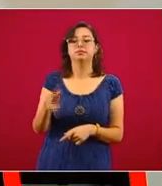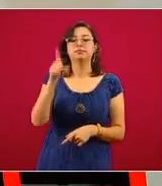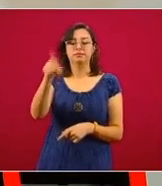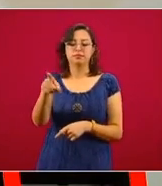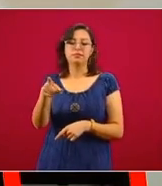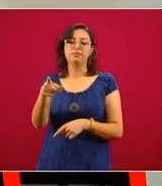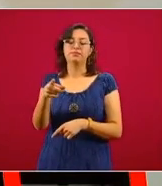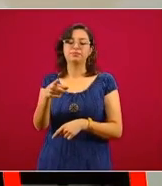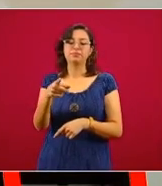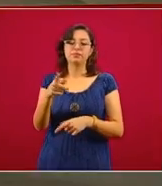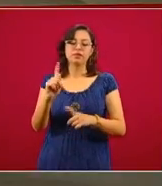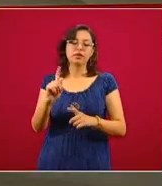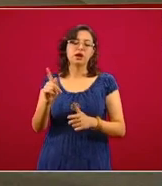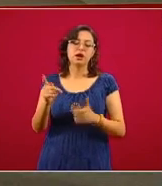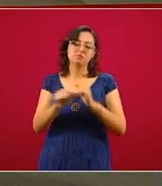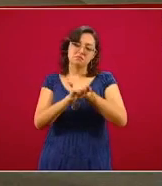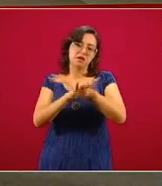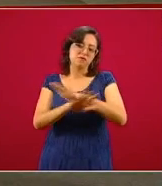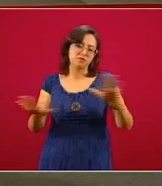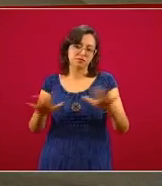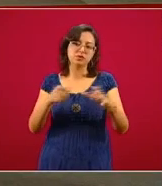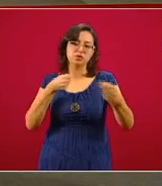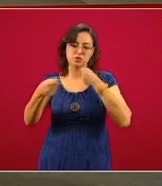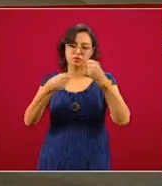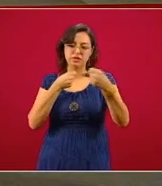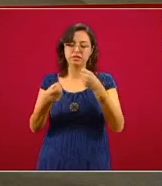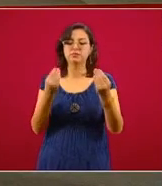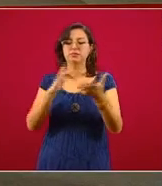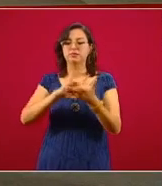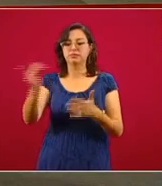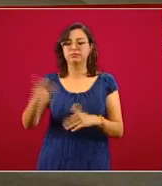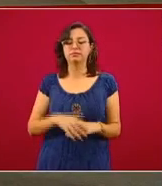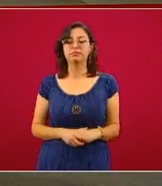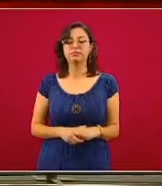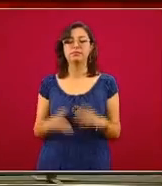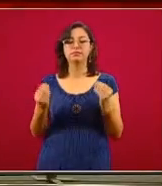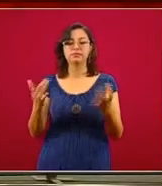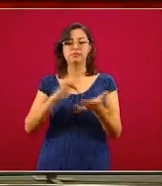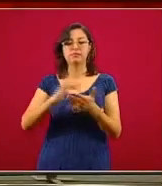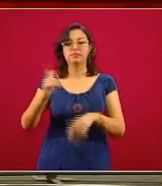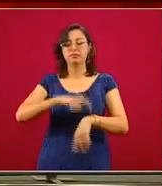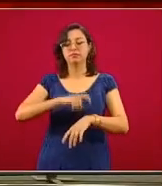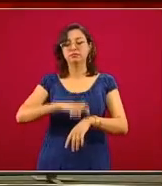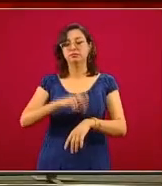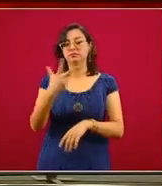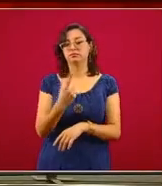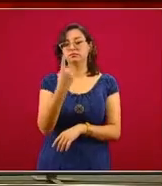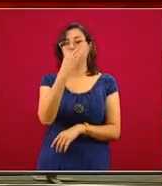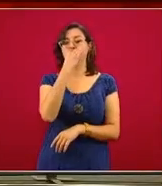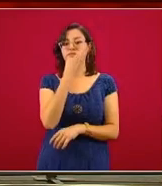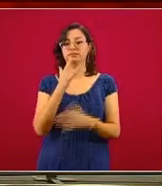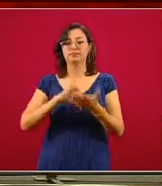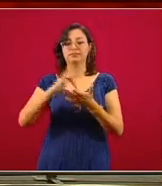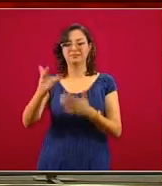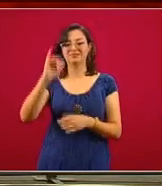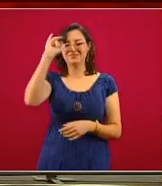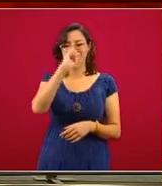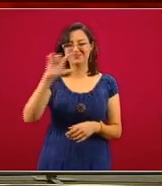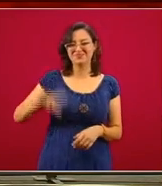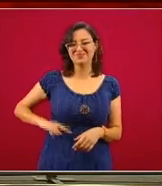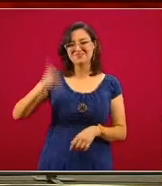that in Pachuca, and we're going to hear a press conference by the doctor. Thank you so much. It's 8:01. Thank you so much,